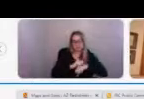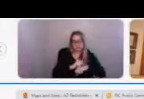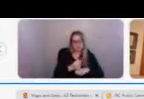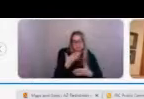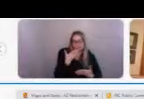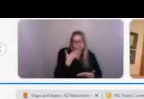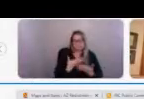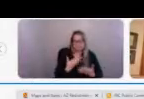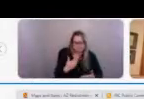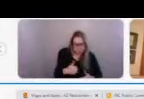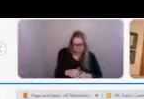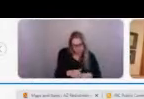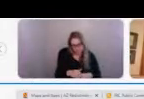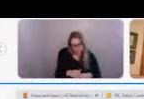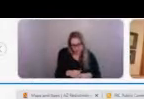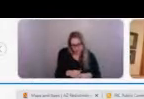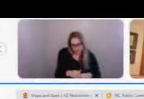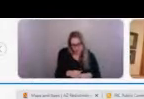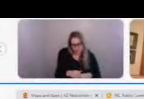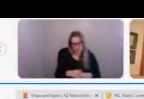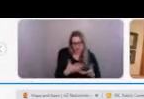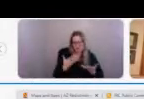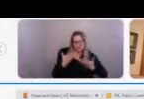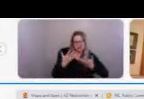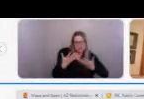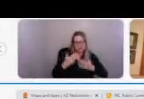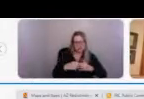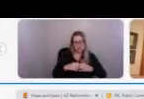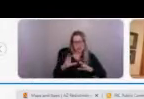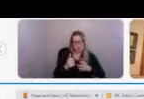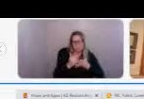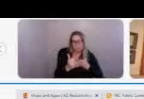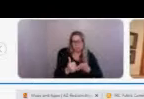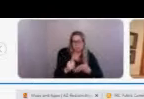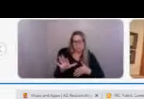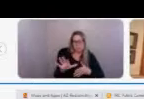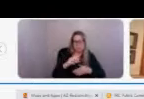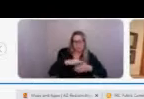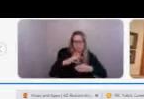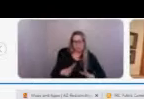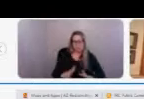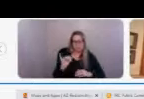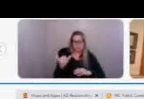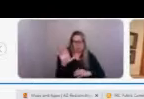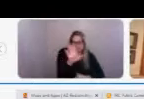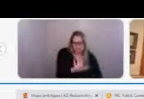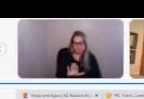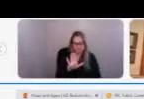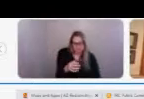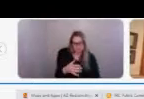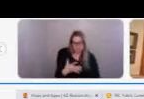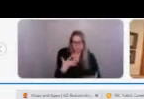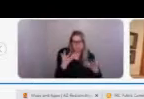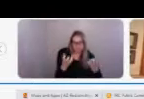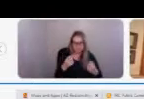good effective in serving their constituents in that area so i'd like to say to accommodate this